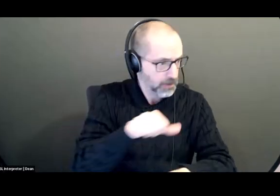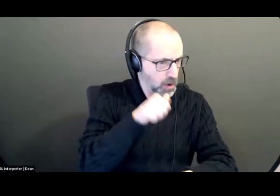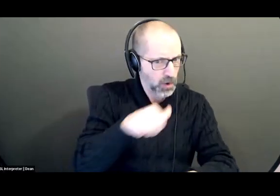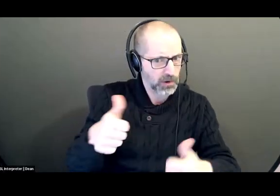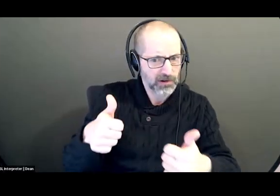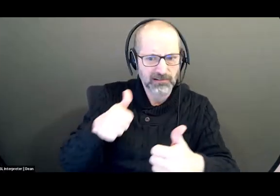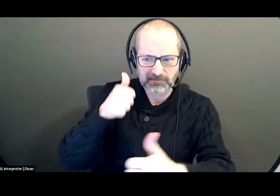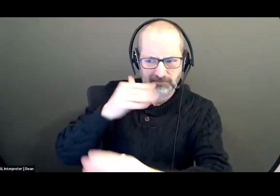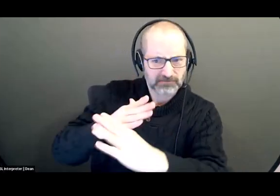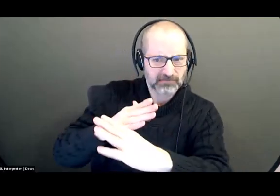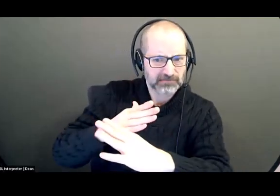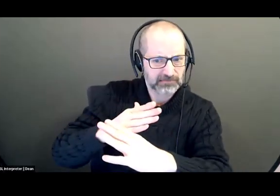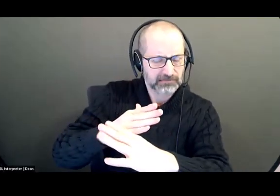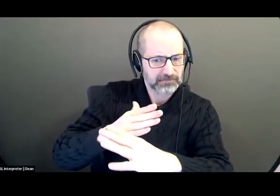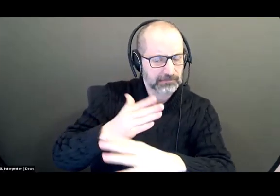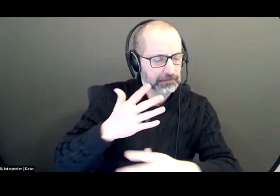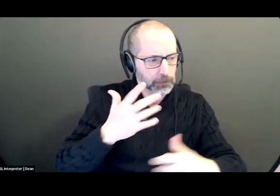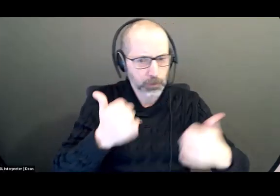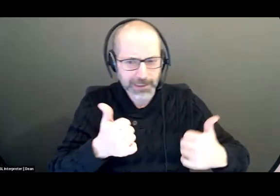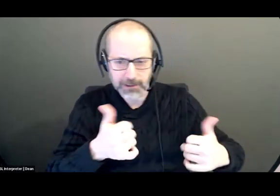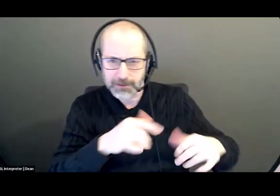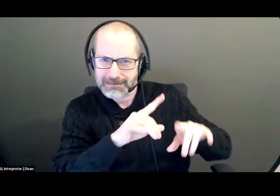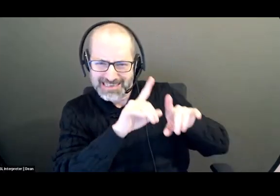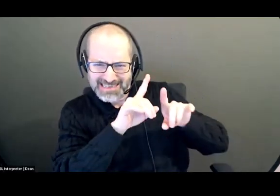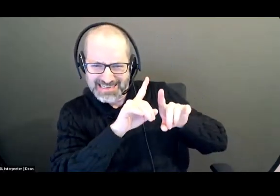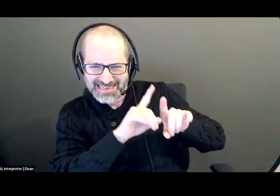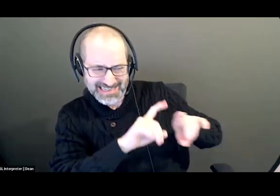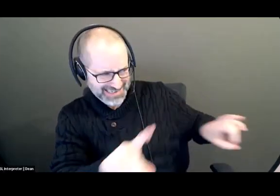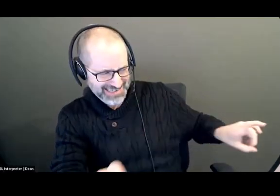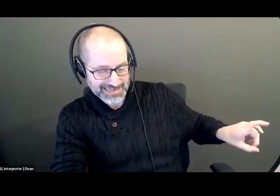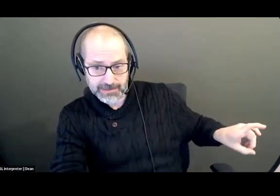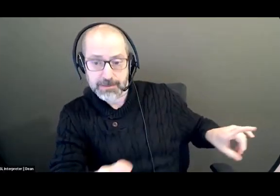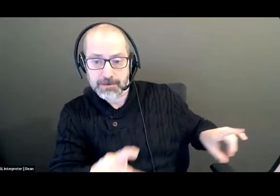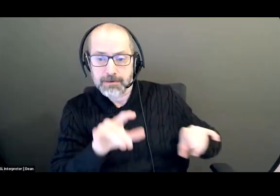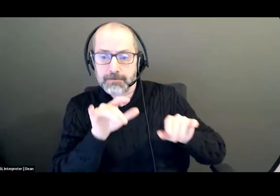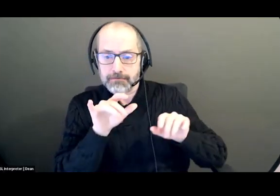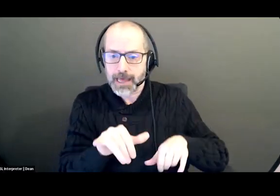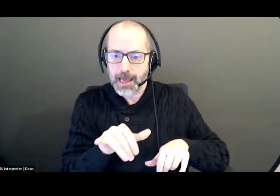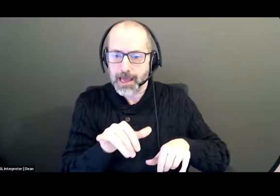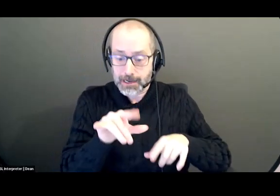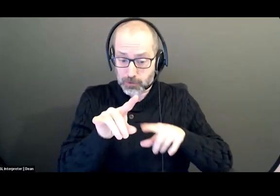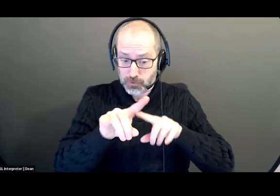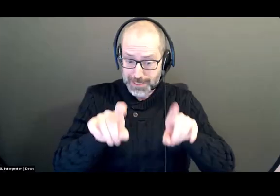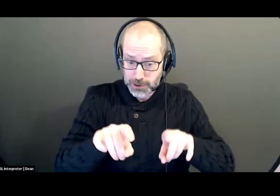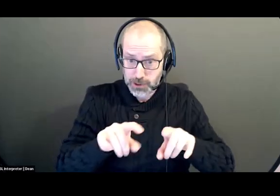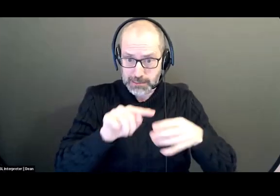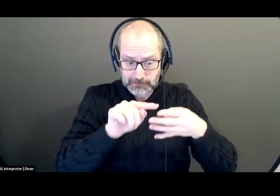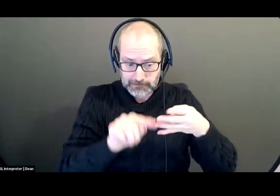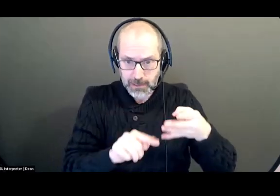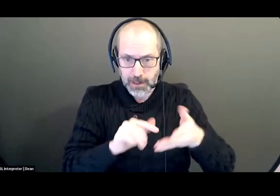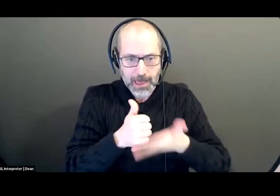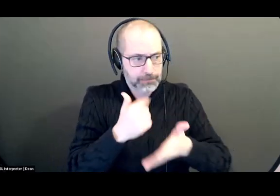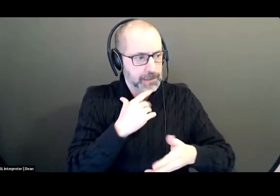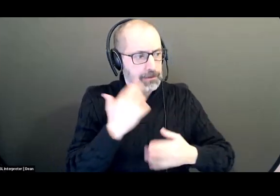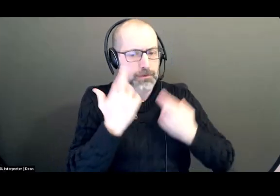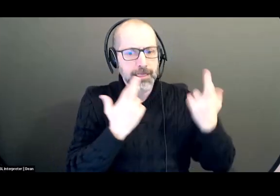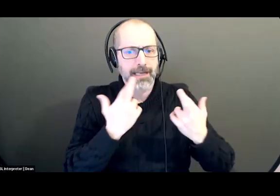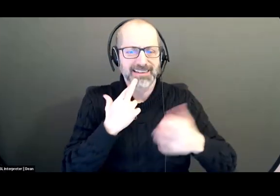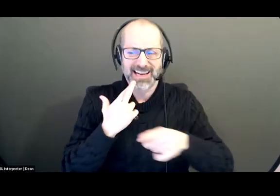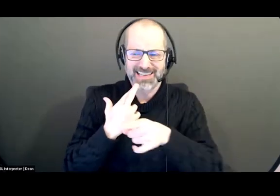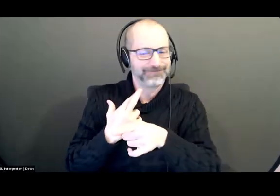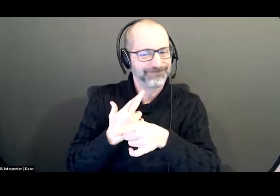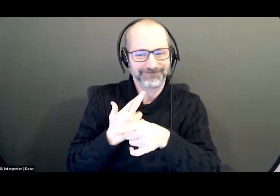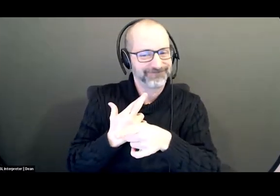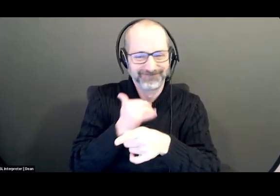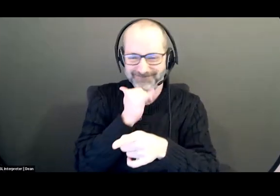challenges accessing the service? And what might we be unintentionally leaving out? These types of